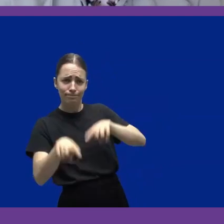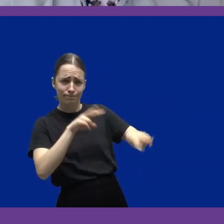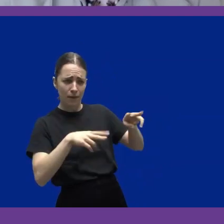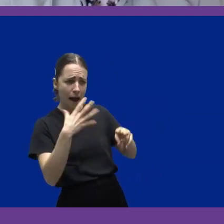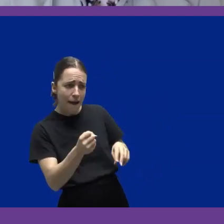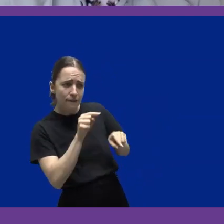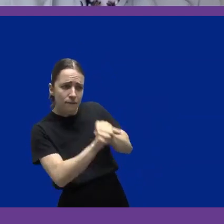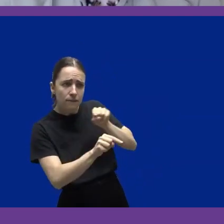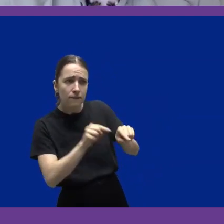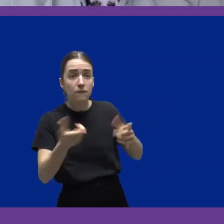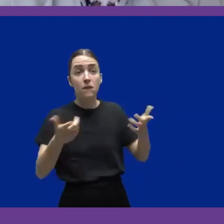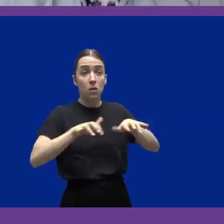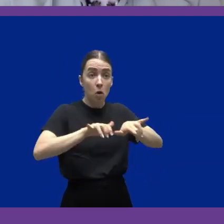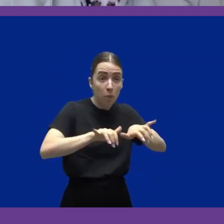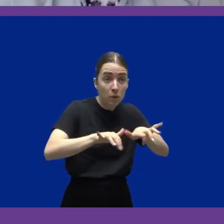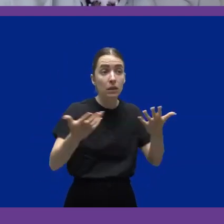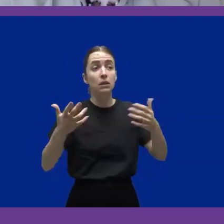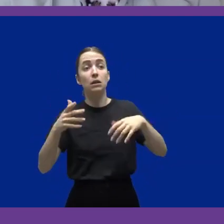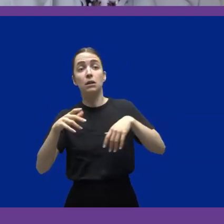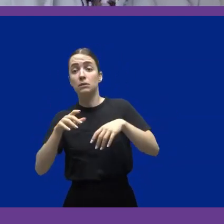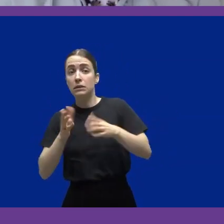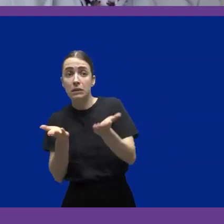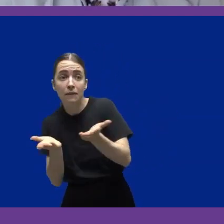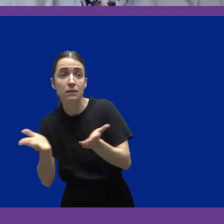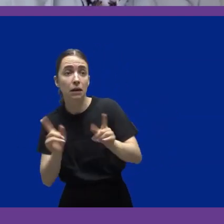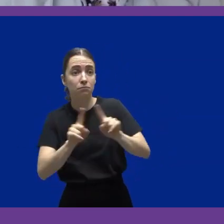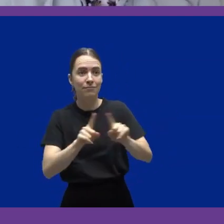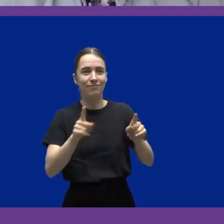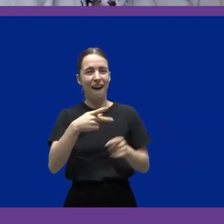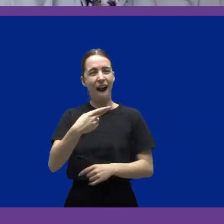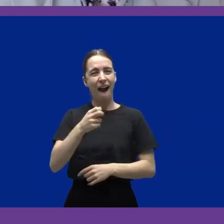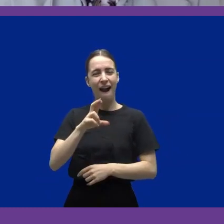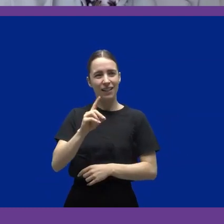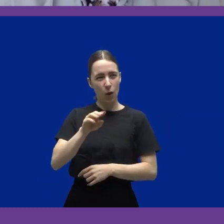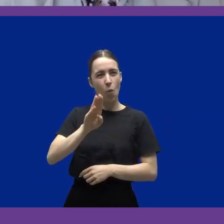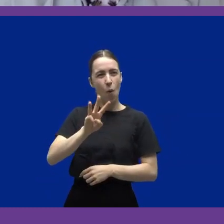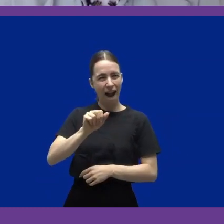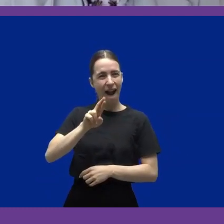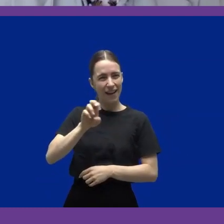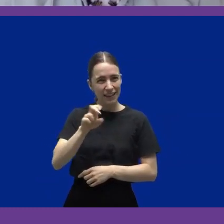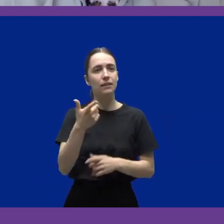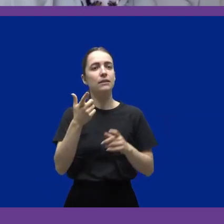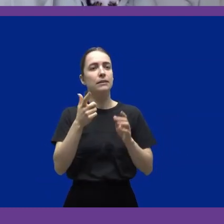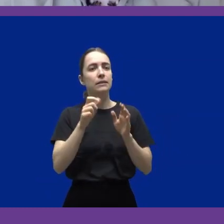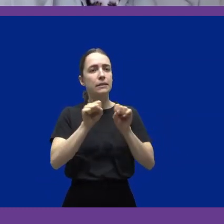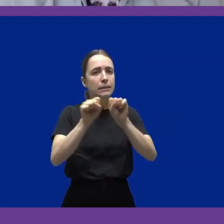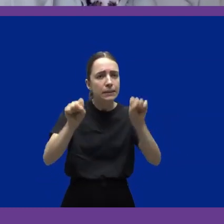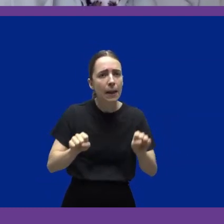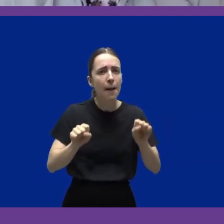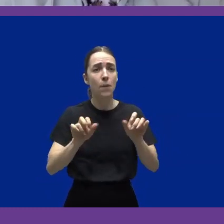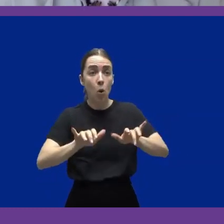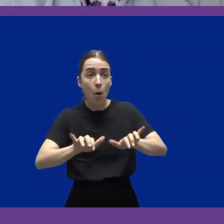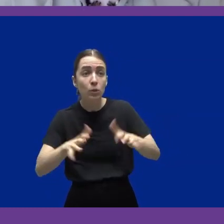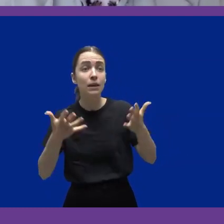making this hardware working for us. So we have software and hardware, payment